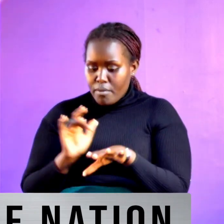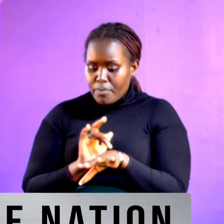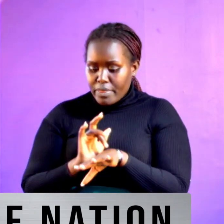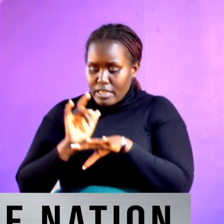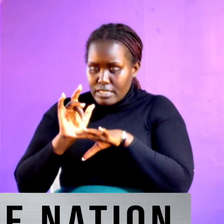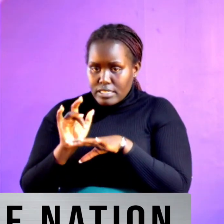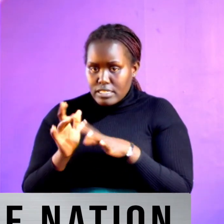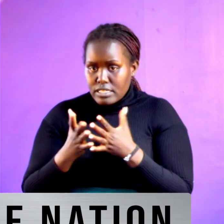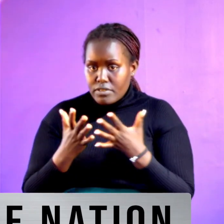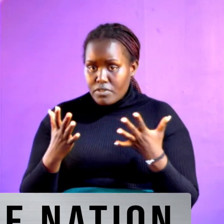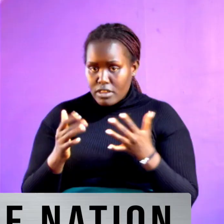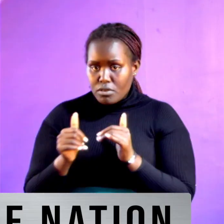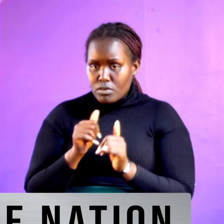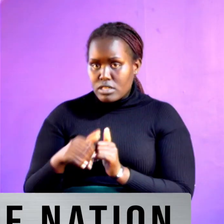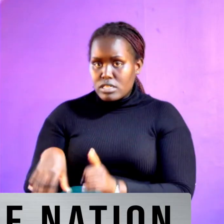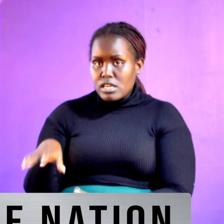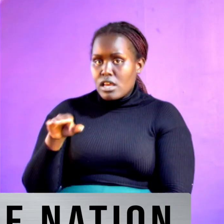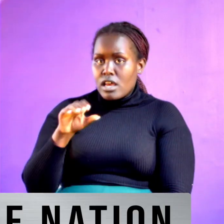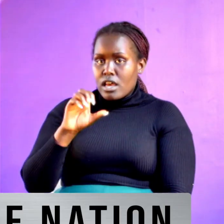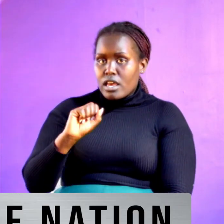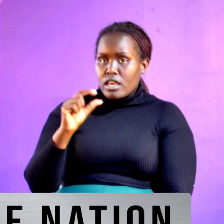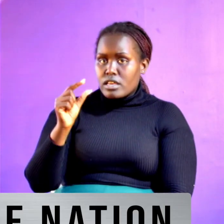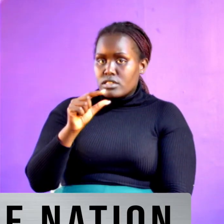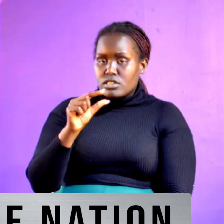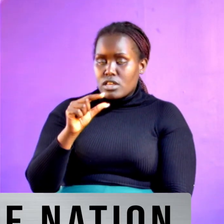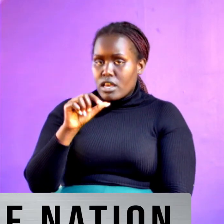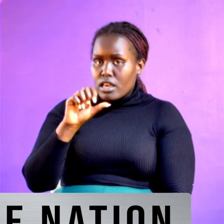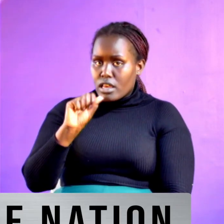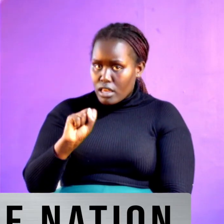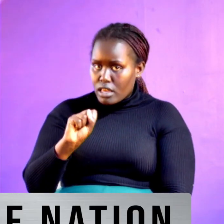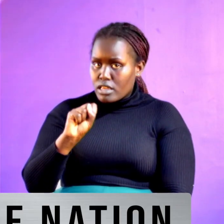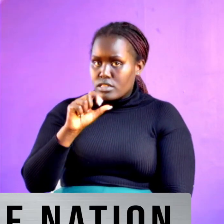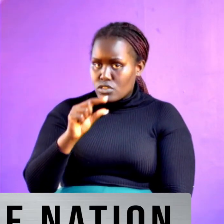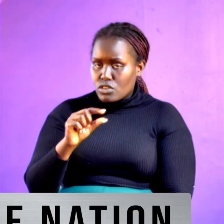the SG of ODM party spoke about